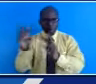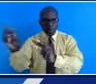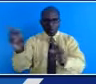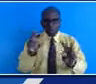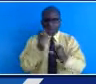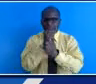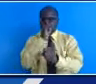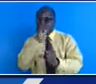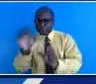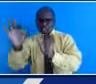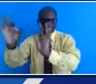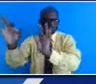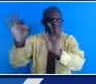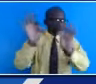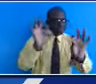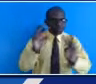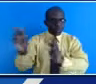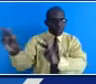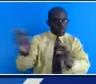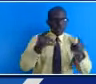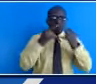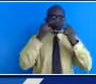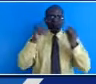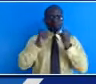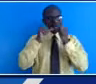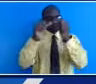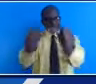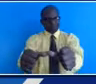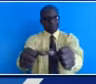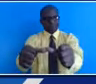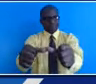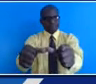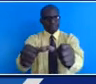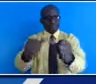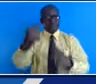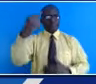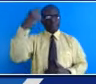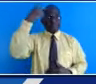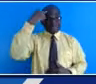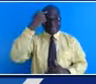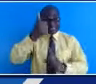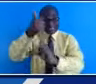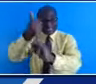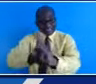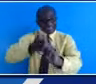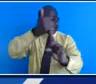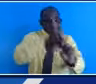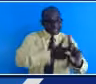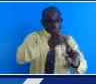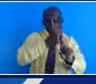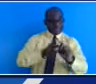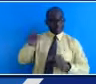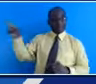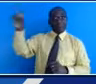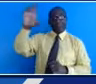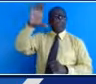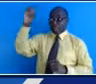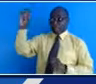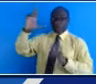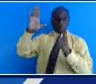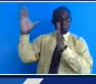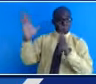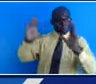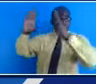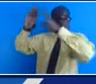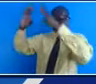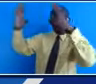every company that is going to be reopening has to have a detailed safety plan. That safety plan, a template for the safety plan, has been provided